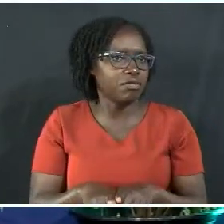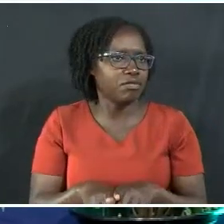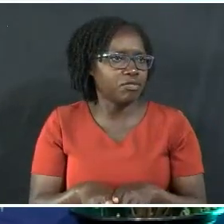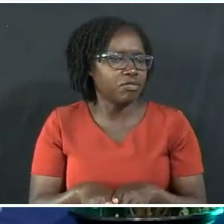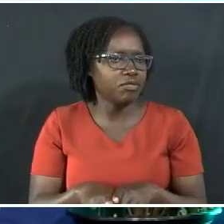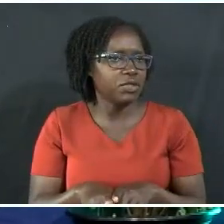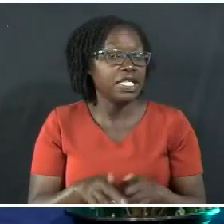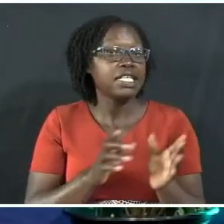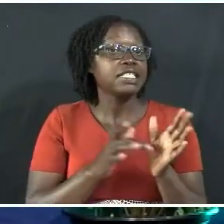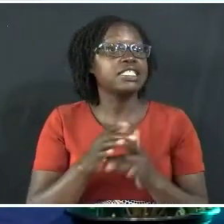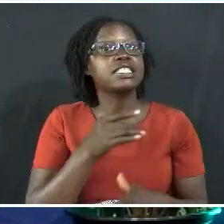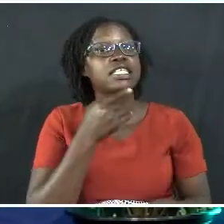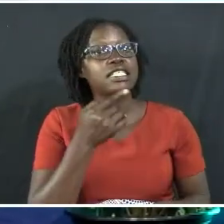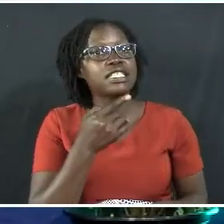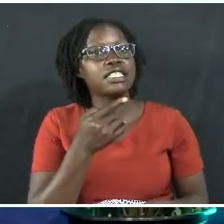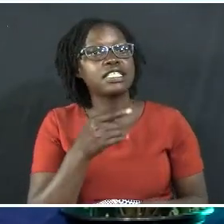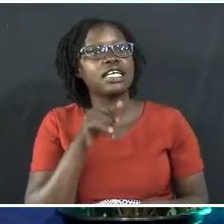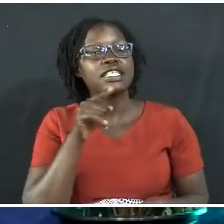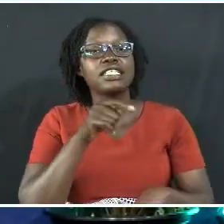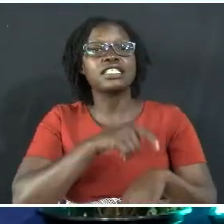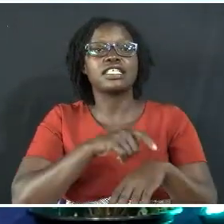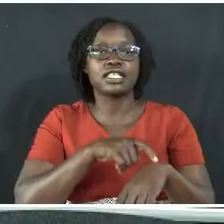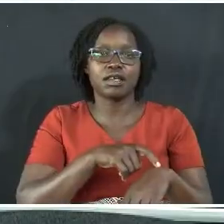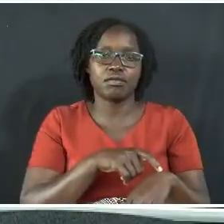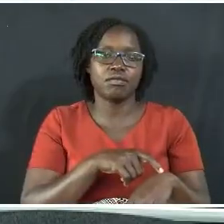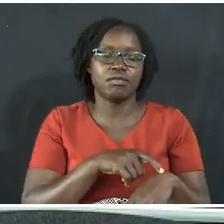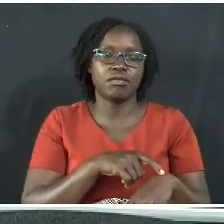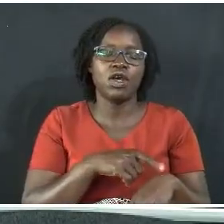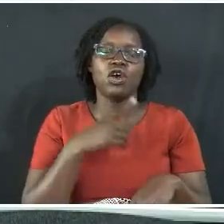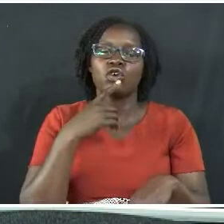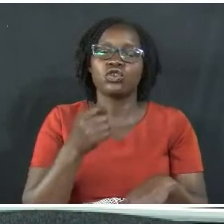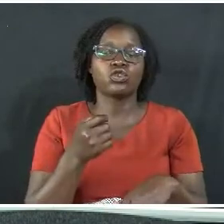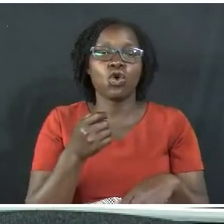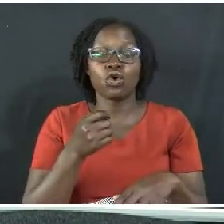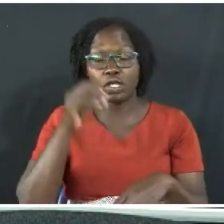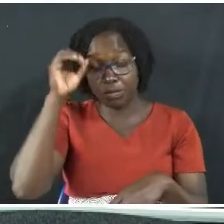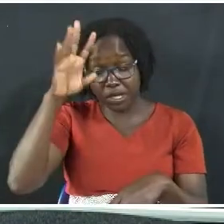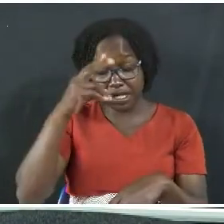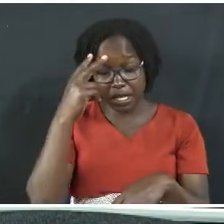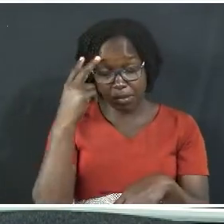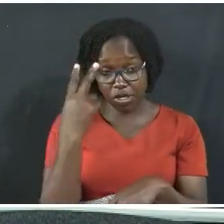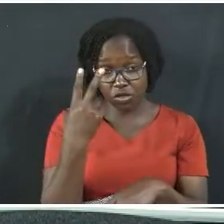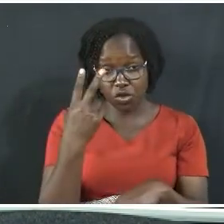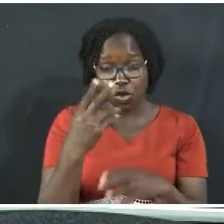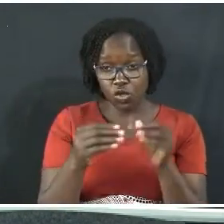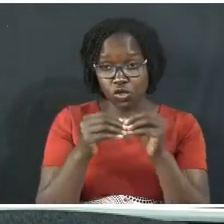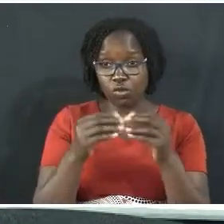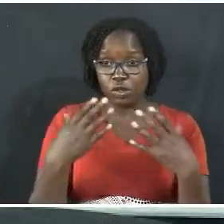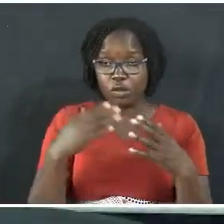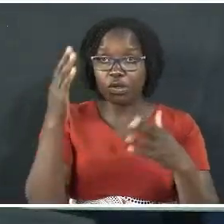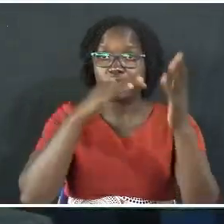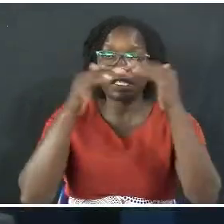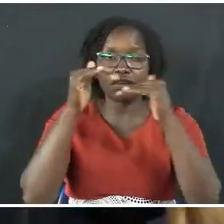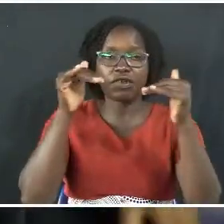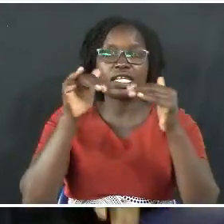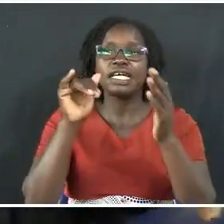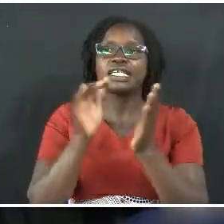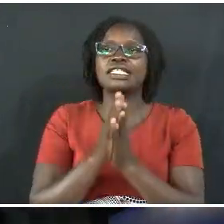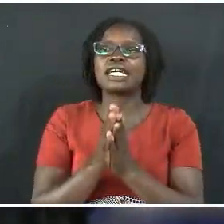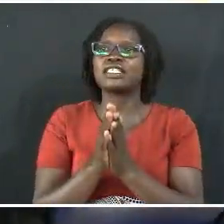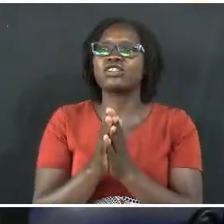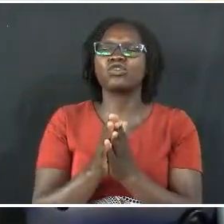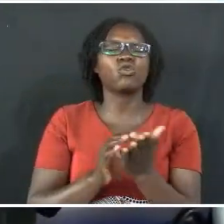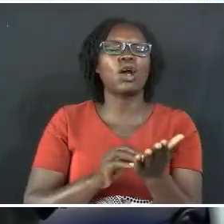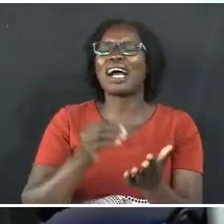as filthy rags. Jesus says, this is the time. So surprise number two, you will meet people in heaven that you had